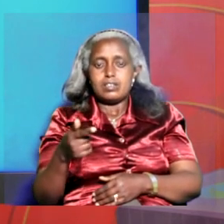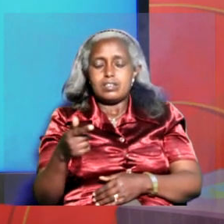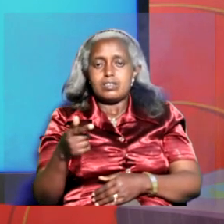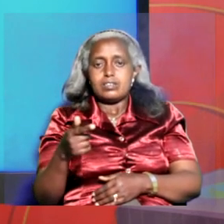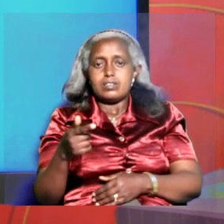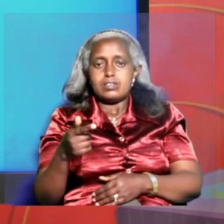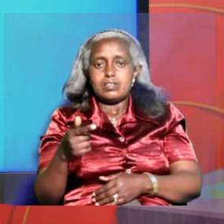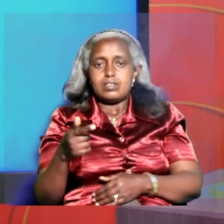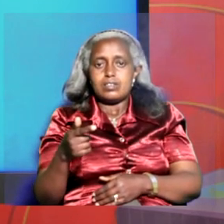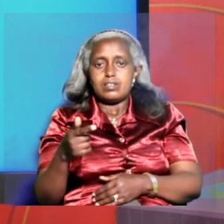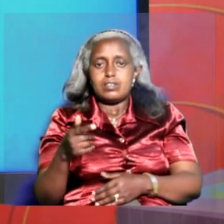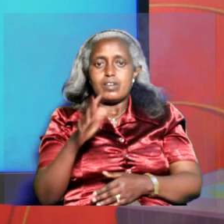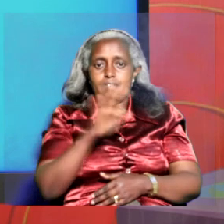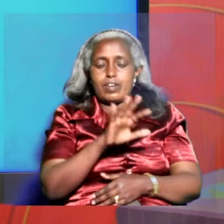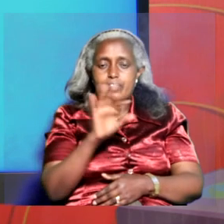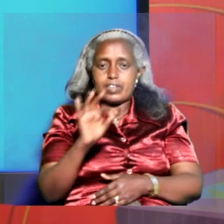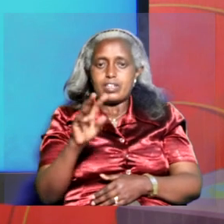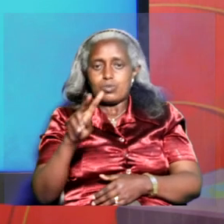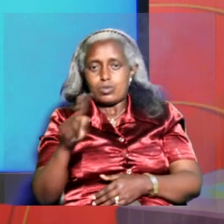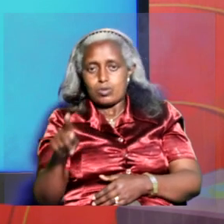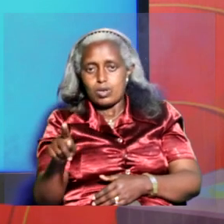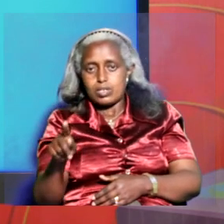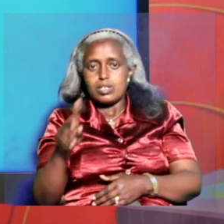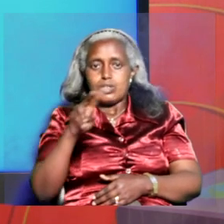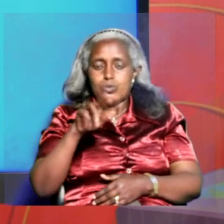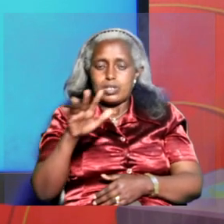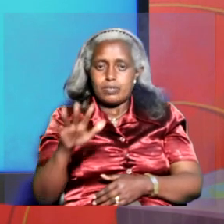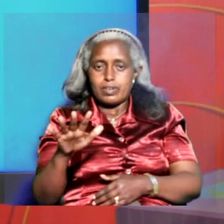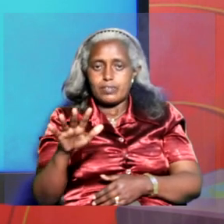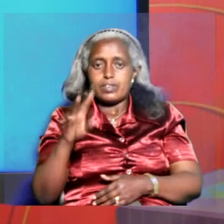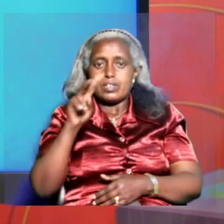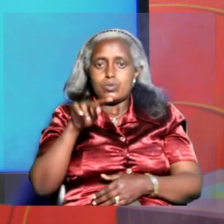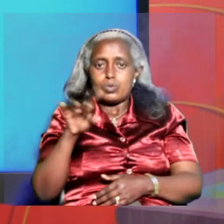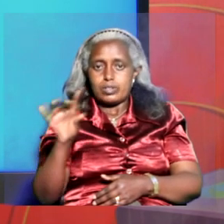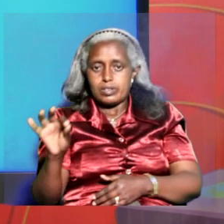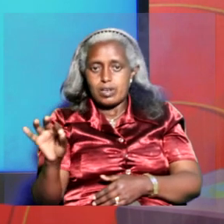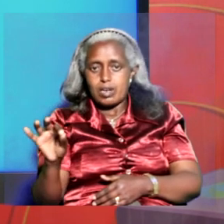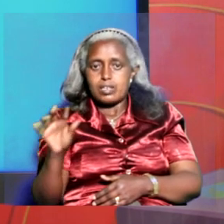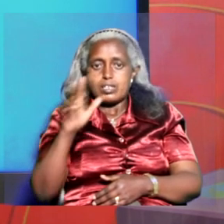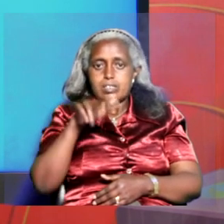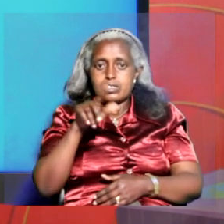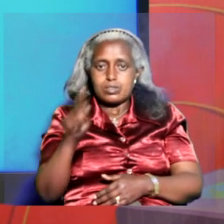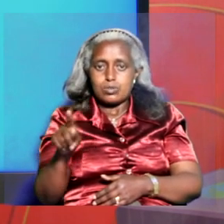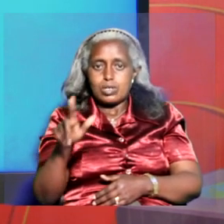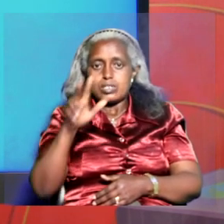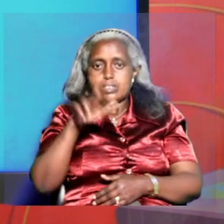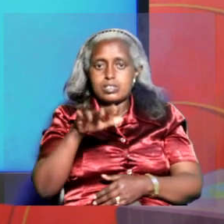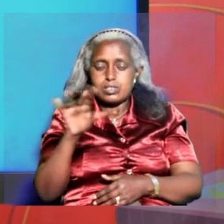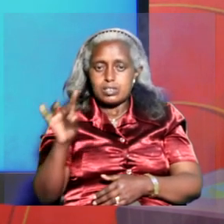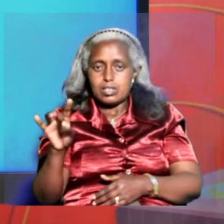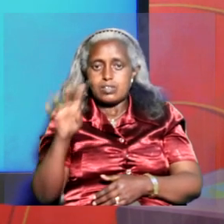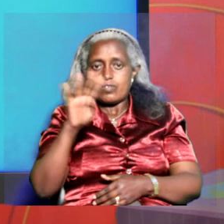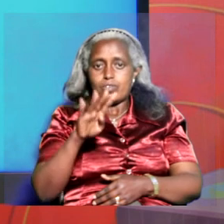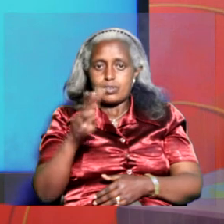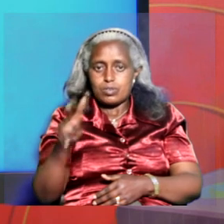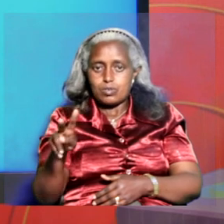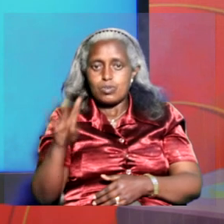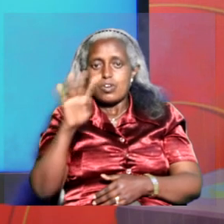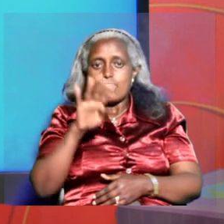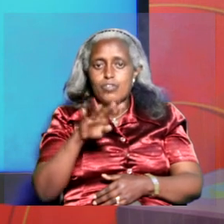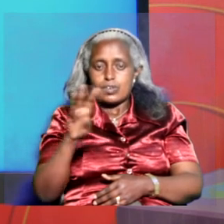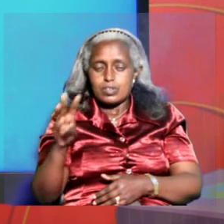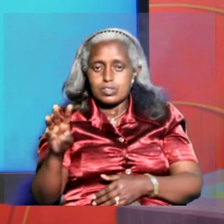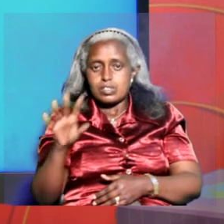arrange, you will find this one, 5, 9, 21, 25, 29, 31, 38, 42,